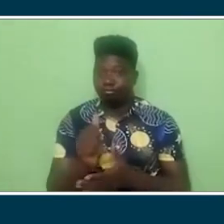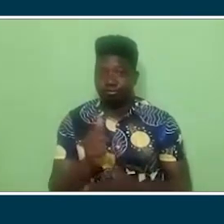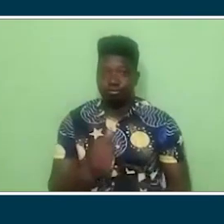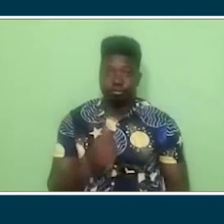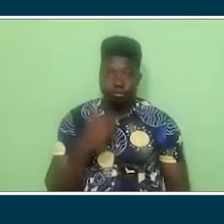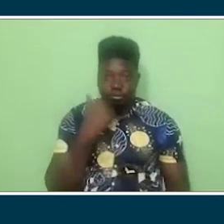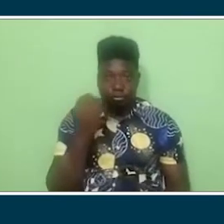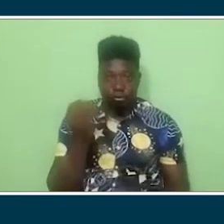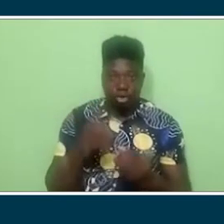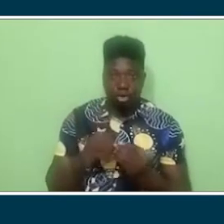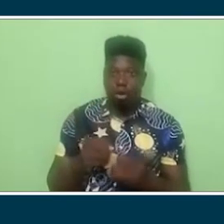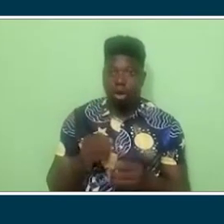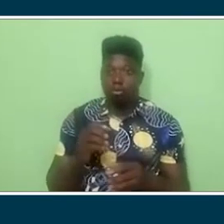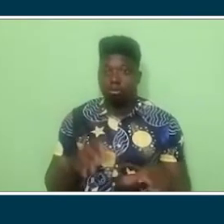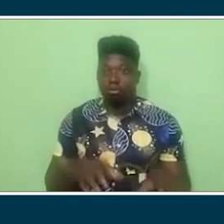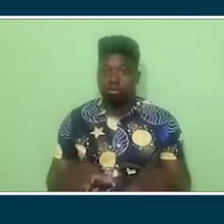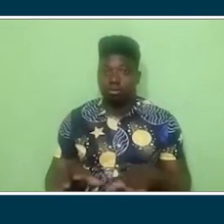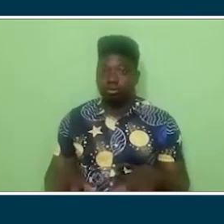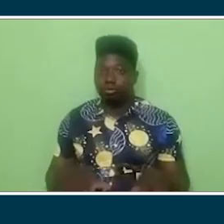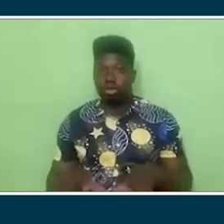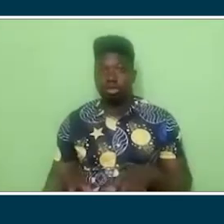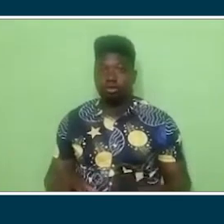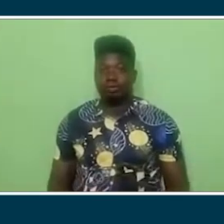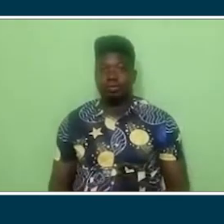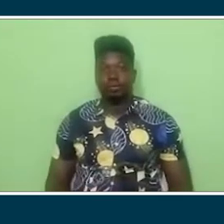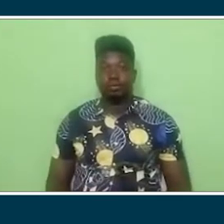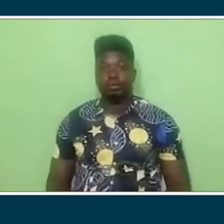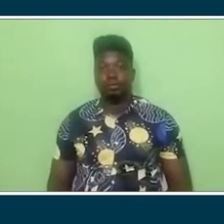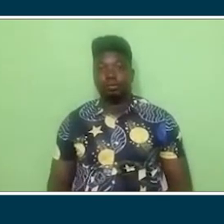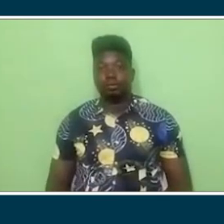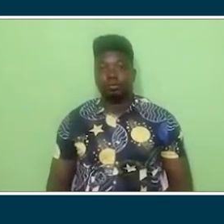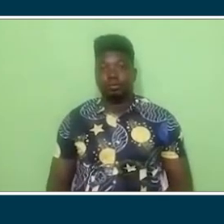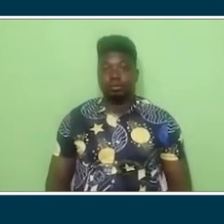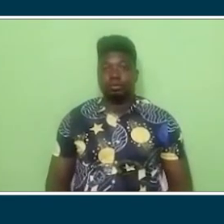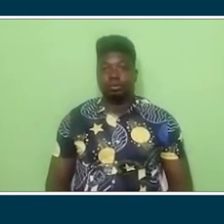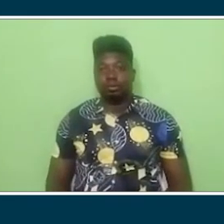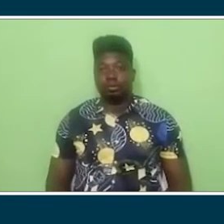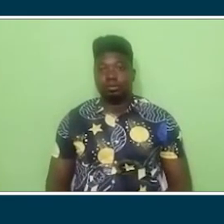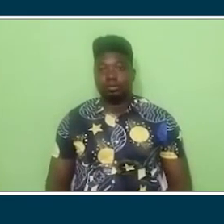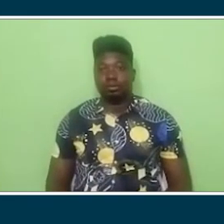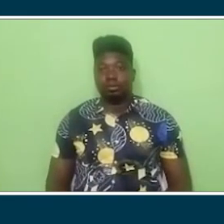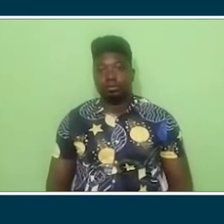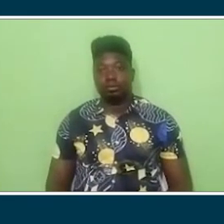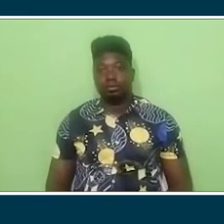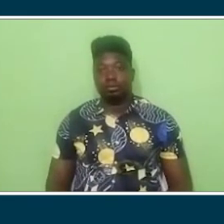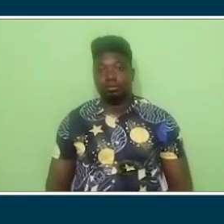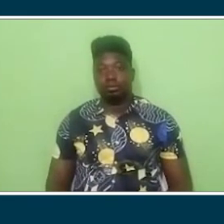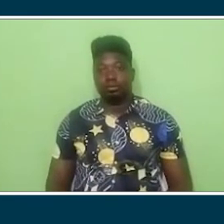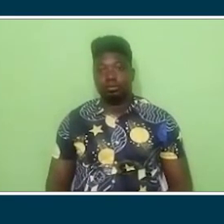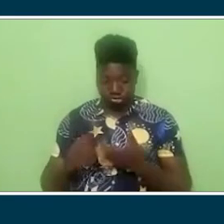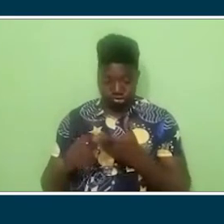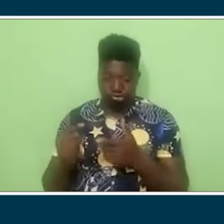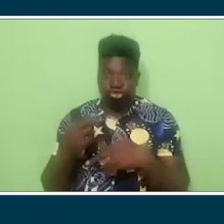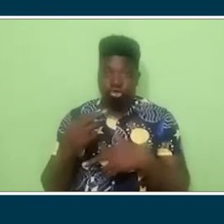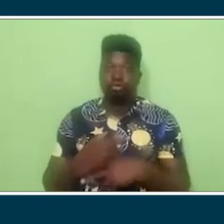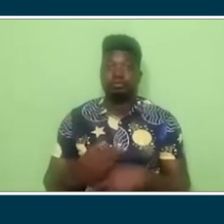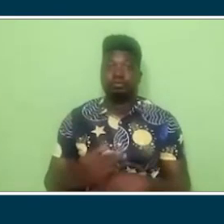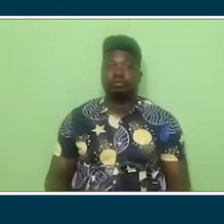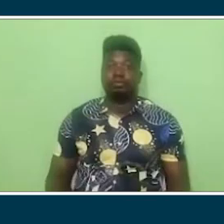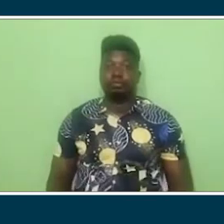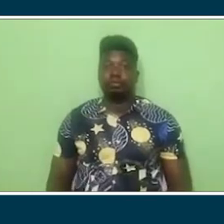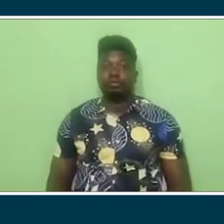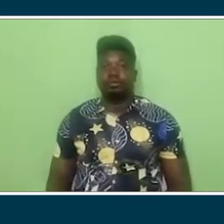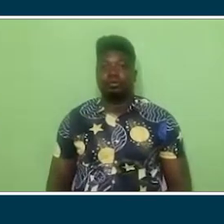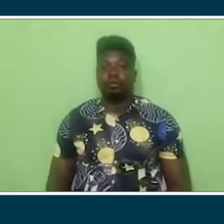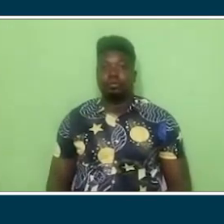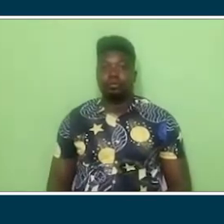redirection towards the symptom of the wound than an investigation into what the wound itself is.